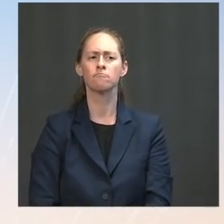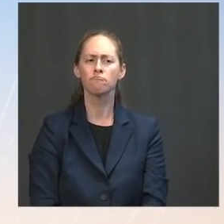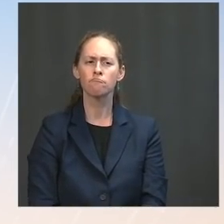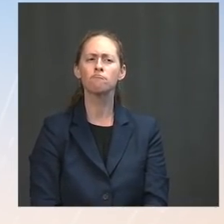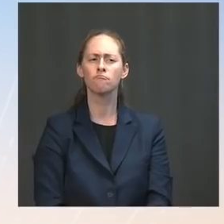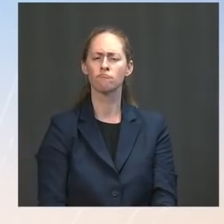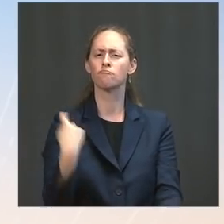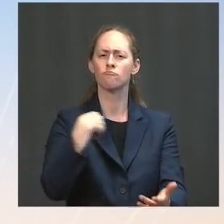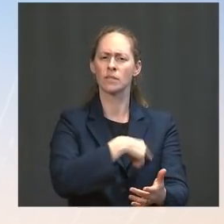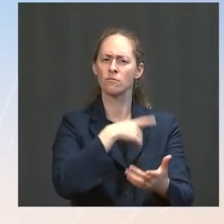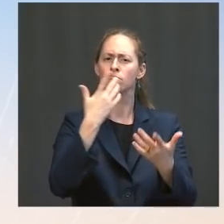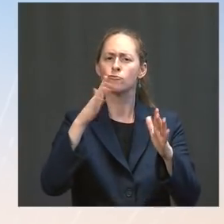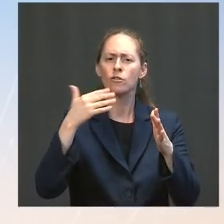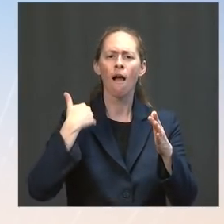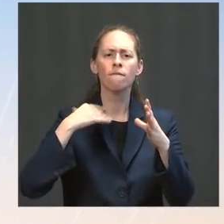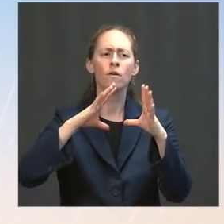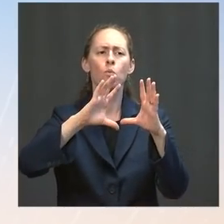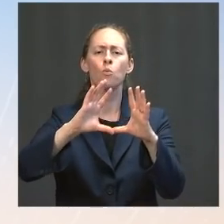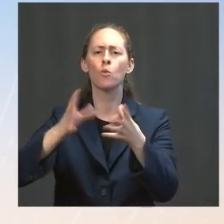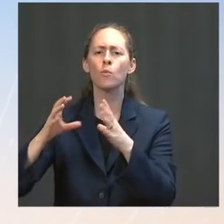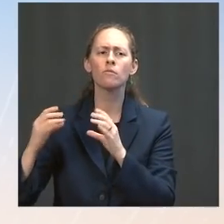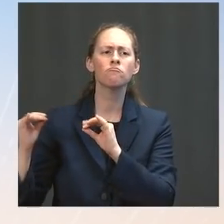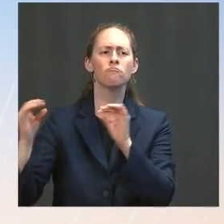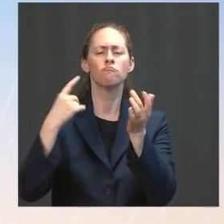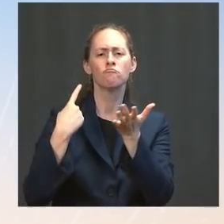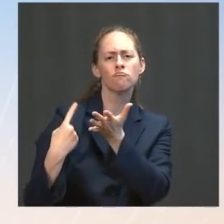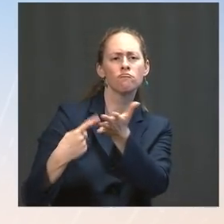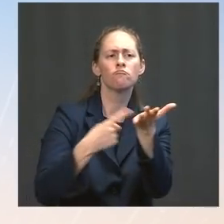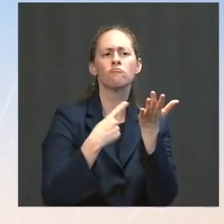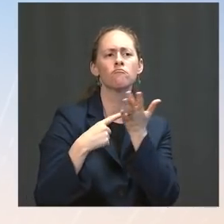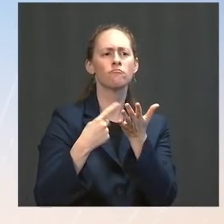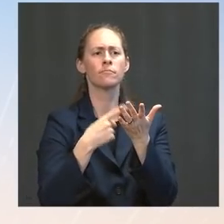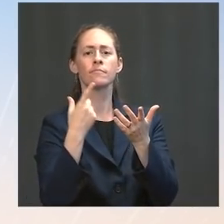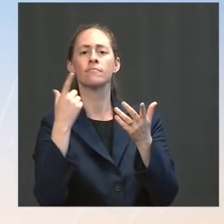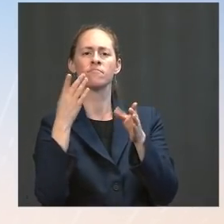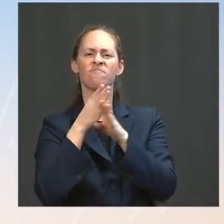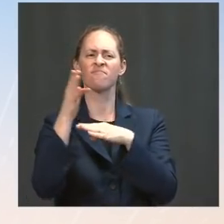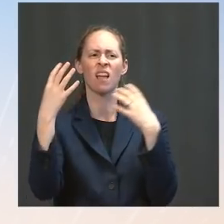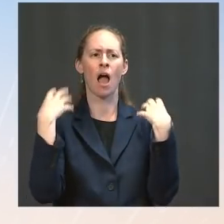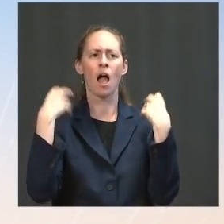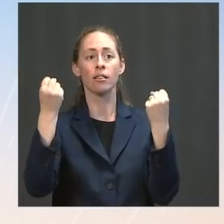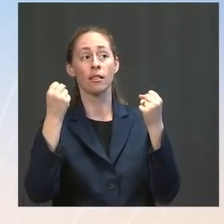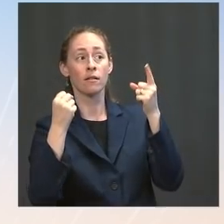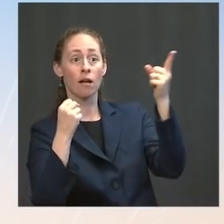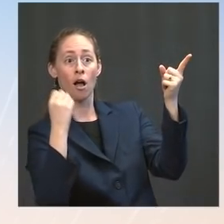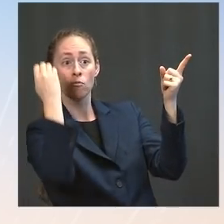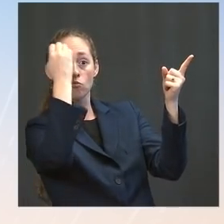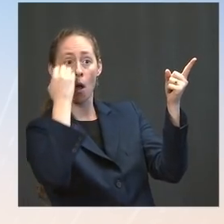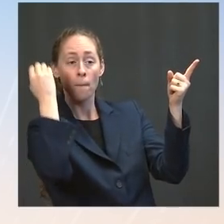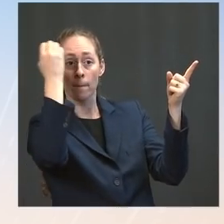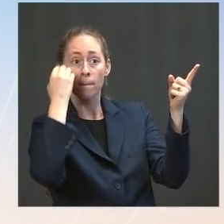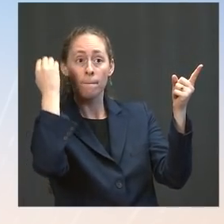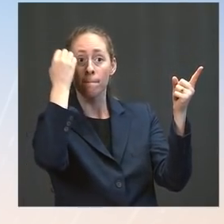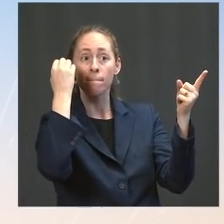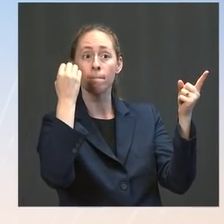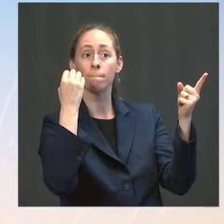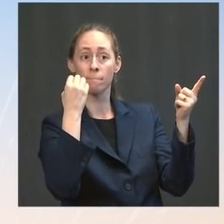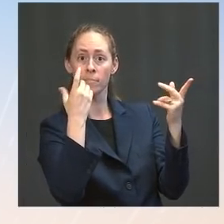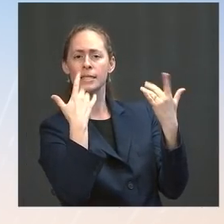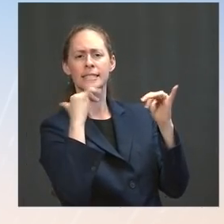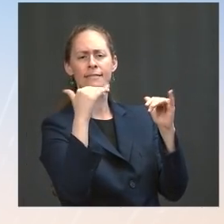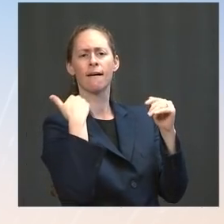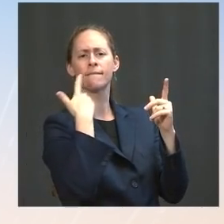combination of that? Well, a great deal of it is at the state and local level. It is, though, one, I think a couple